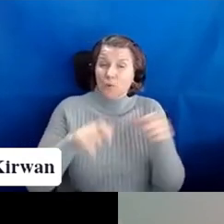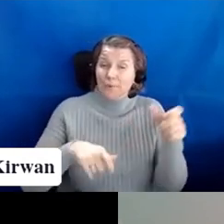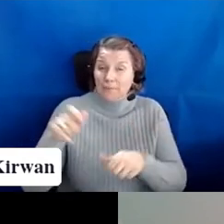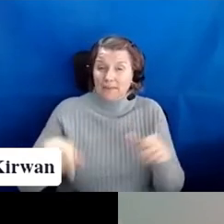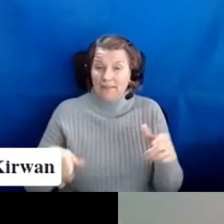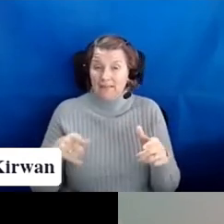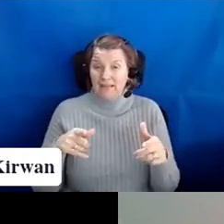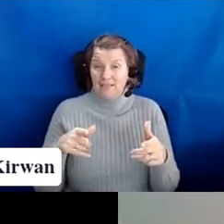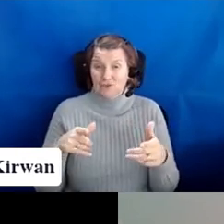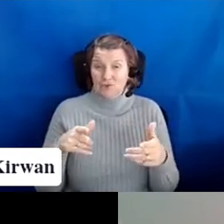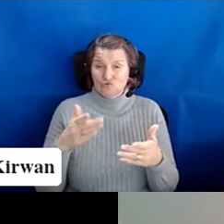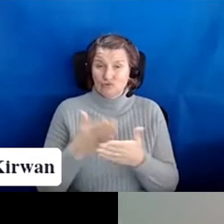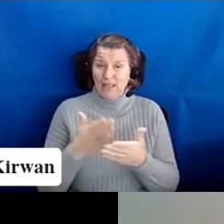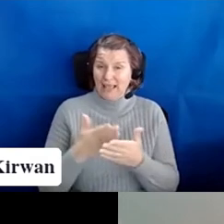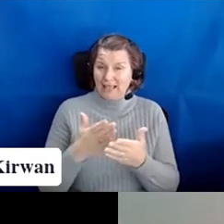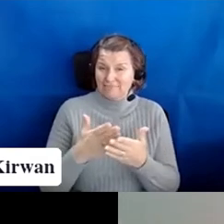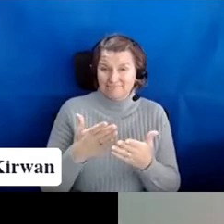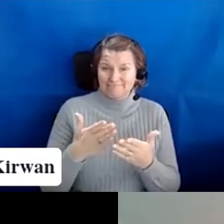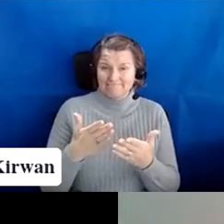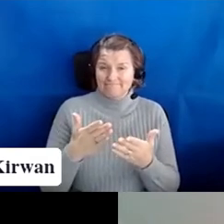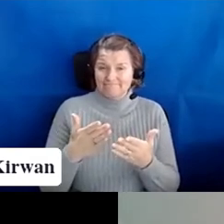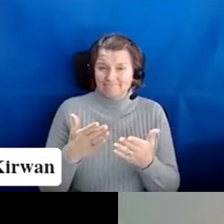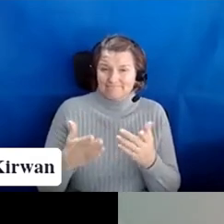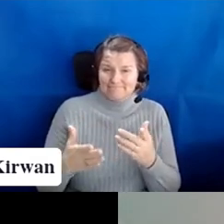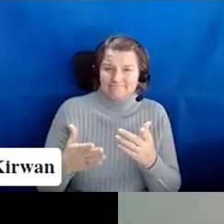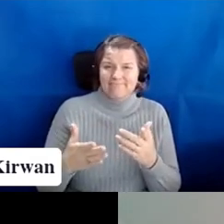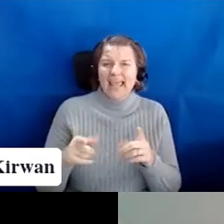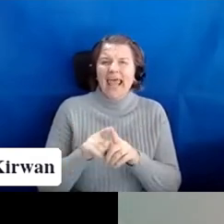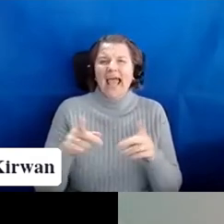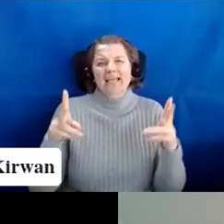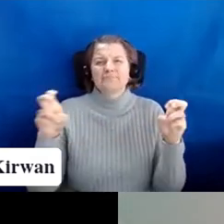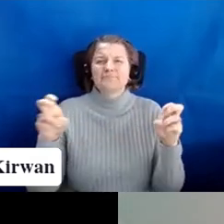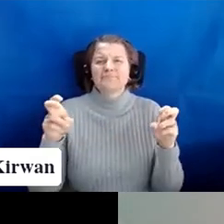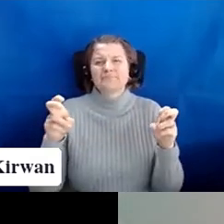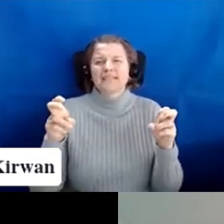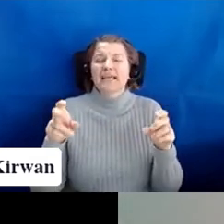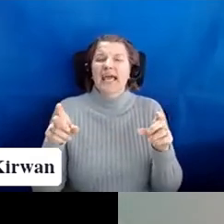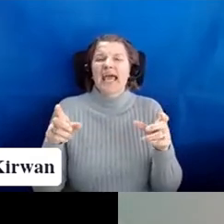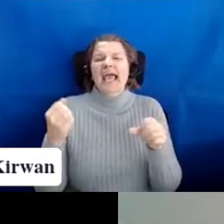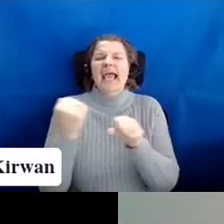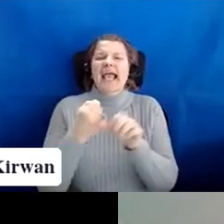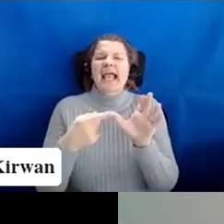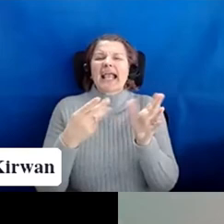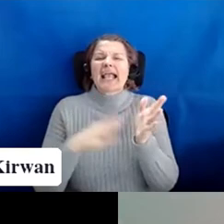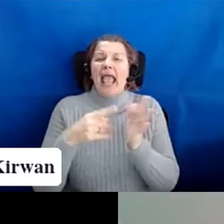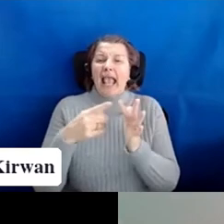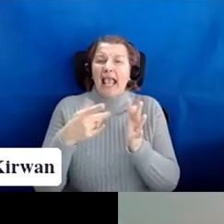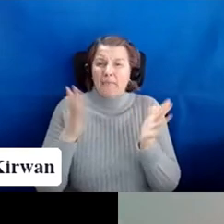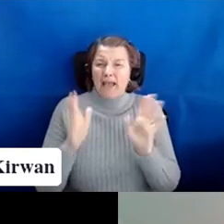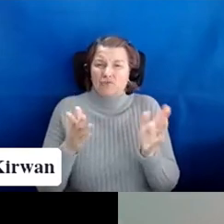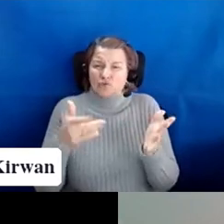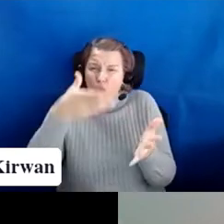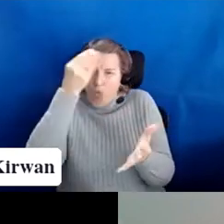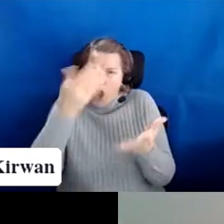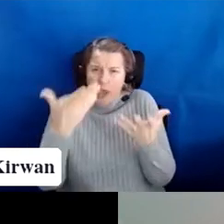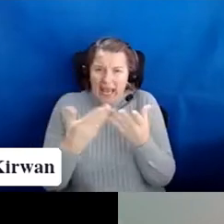such a game, the cultural sector, you know how to play it and navigate it. Did you feel that it really did enable that?